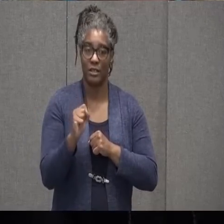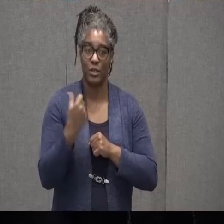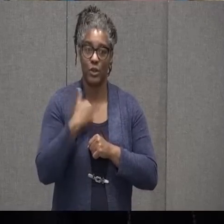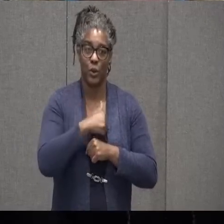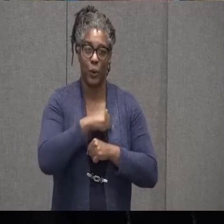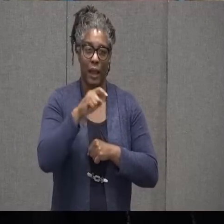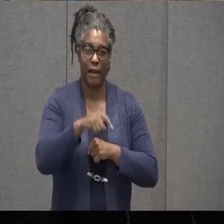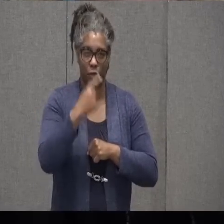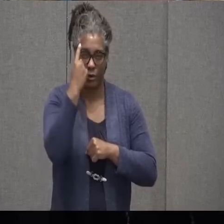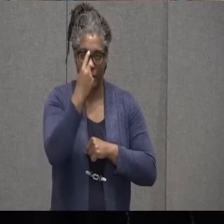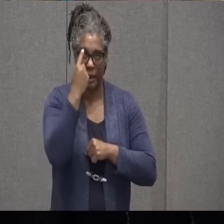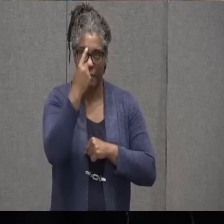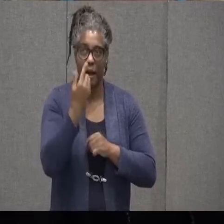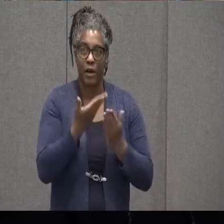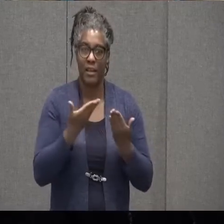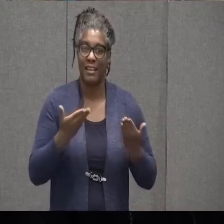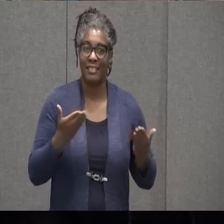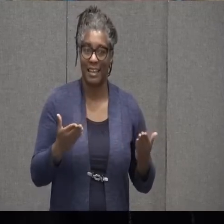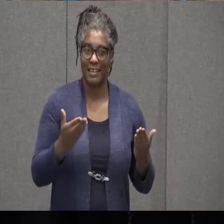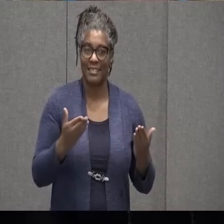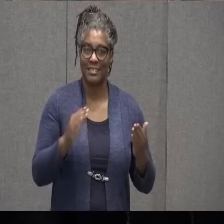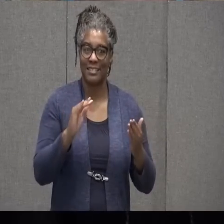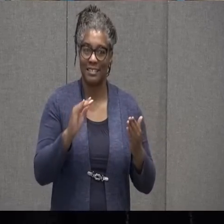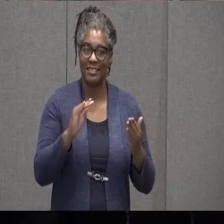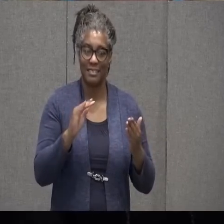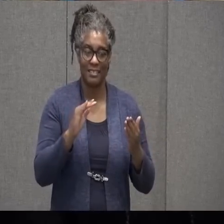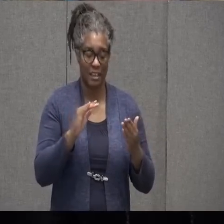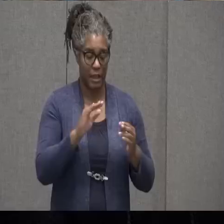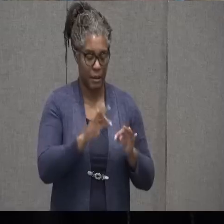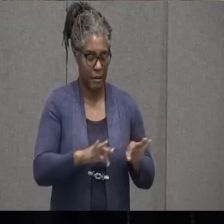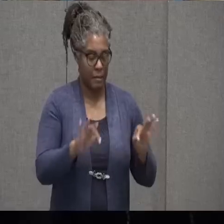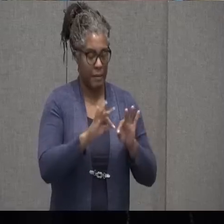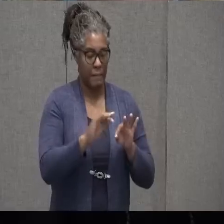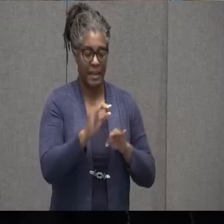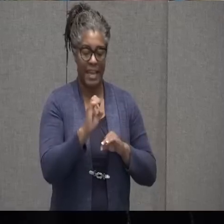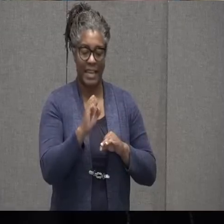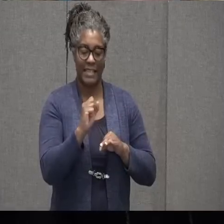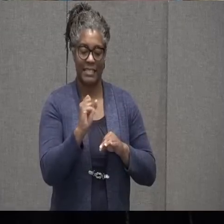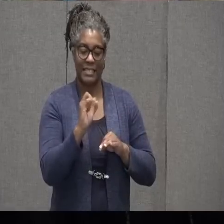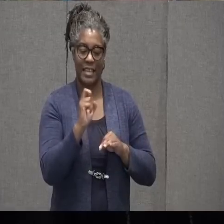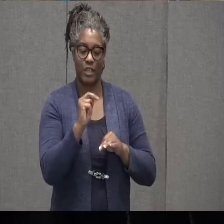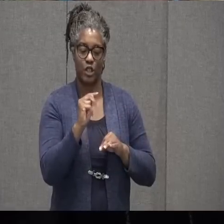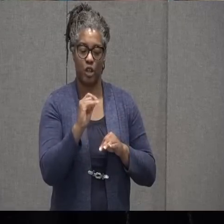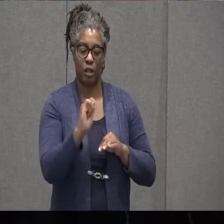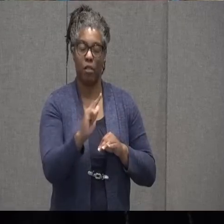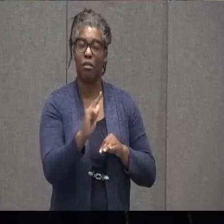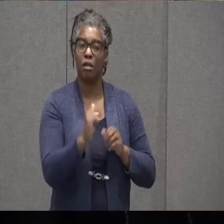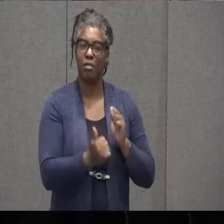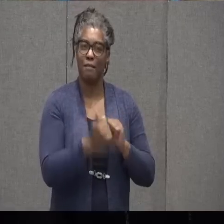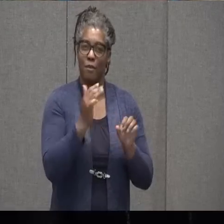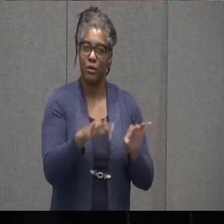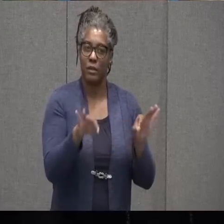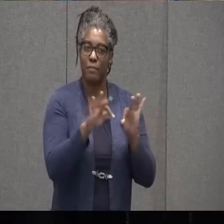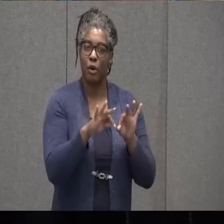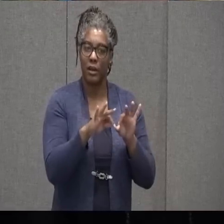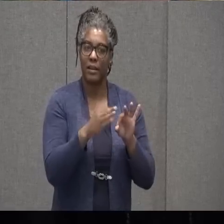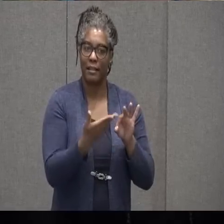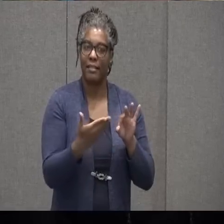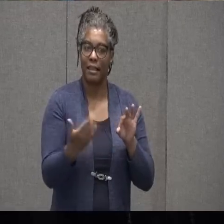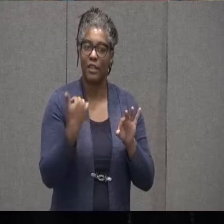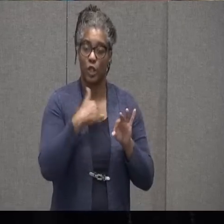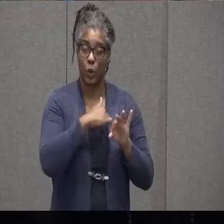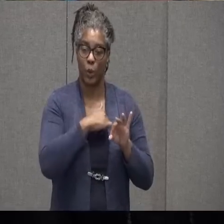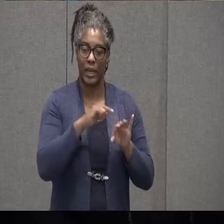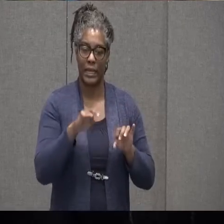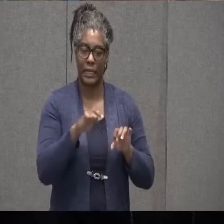are essential. That's another big word. What are the things that are most important that we need to have done? And what are things